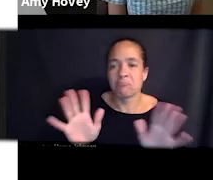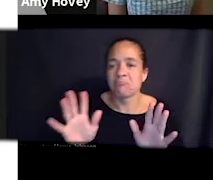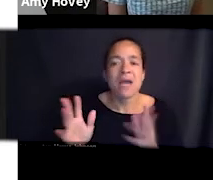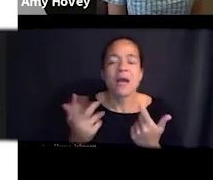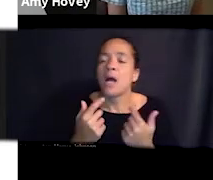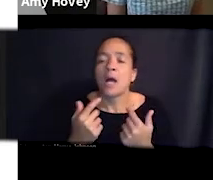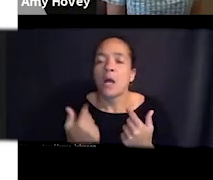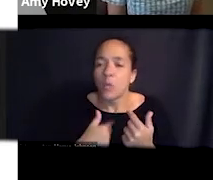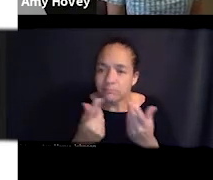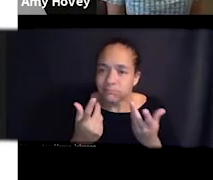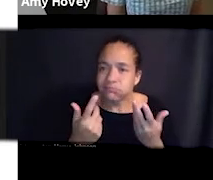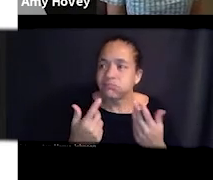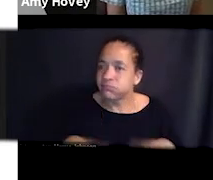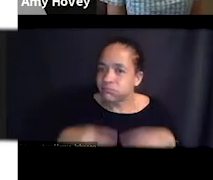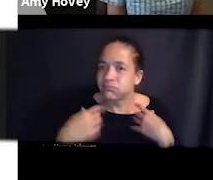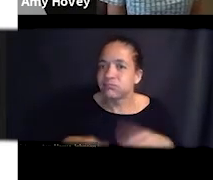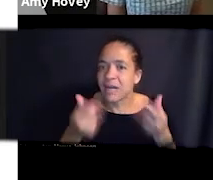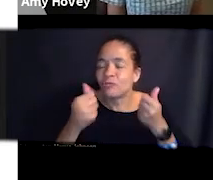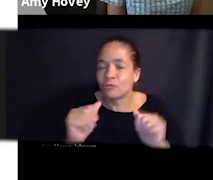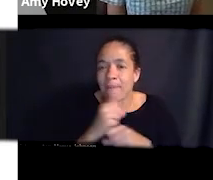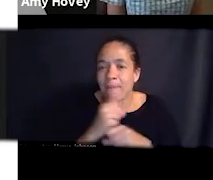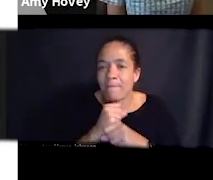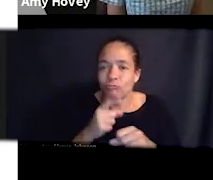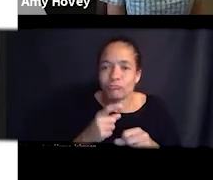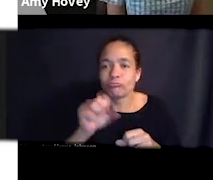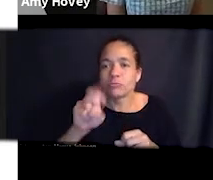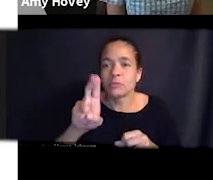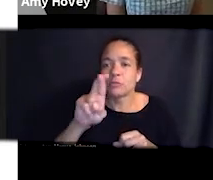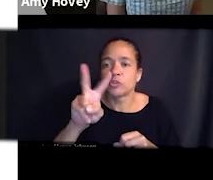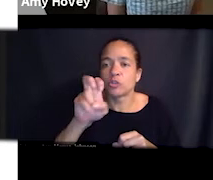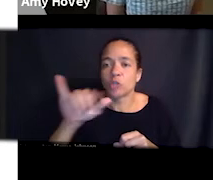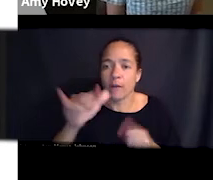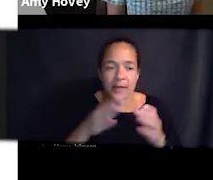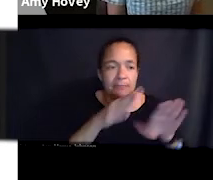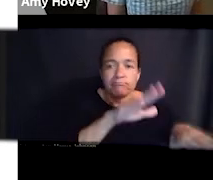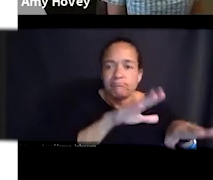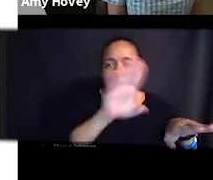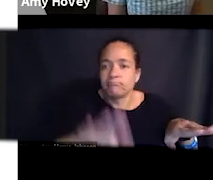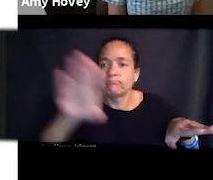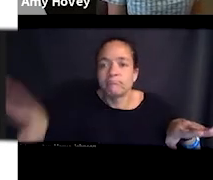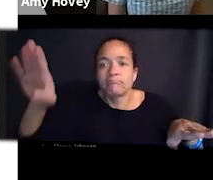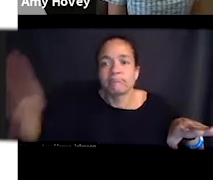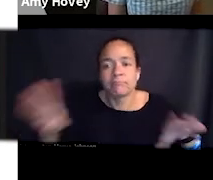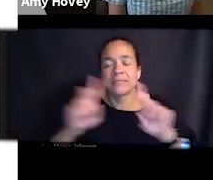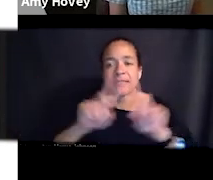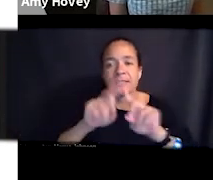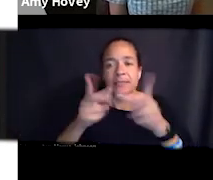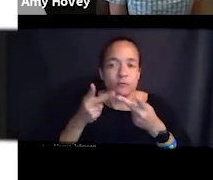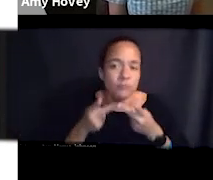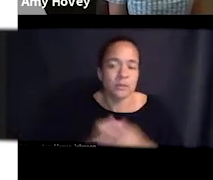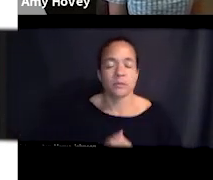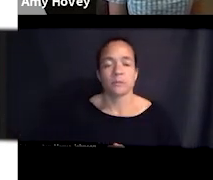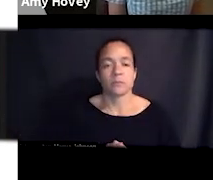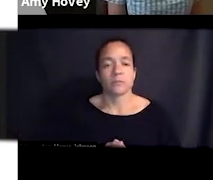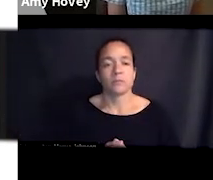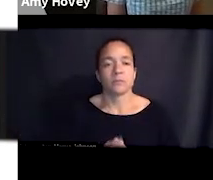make sure that we had surveys at a lot of those places. Also was mentioned, you know, having a phone